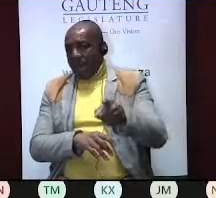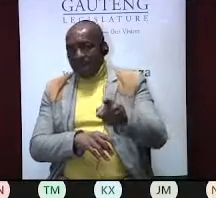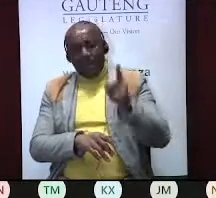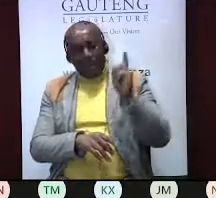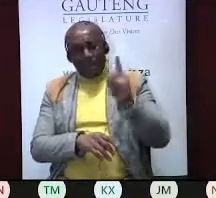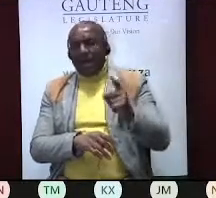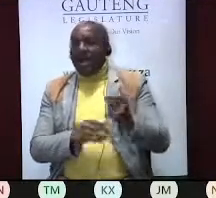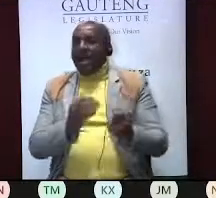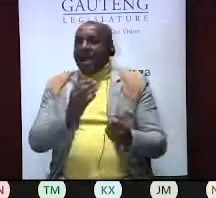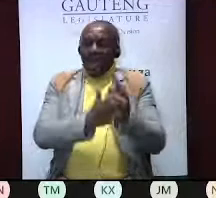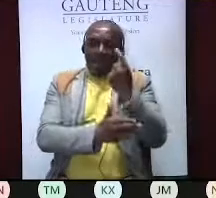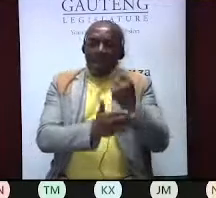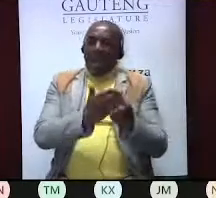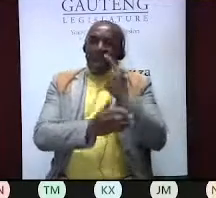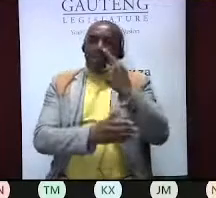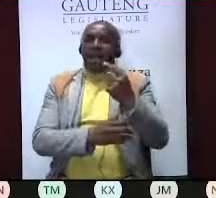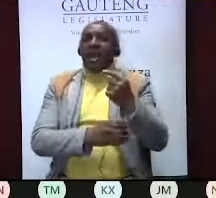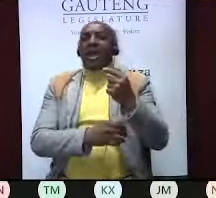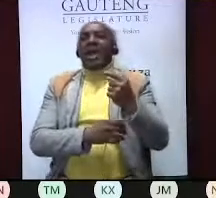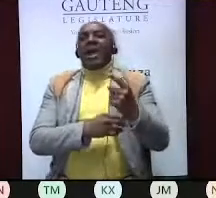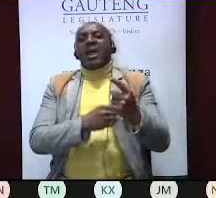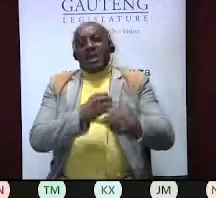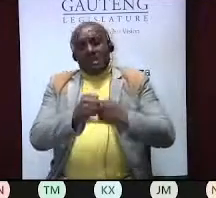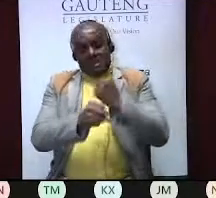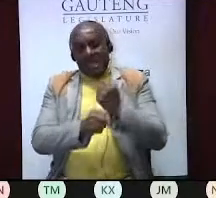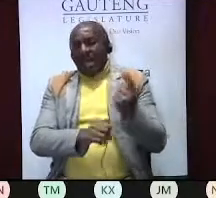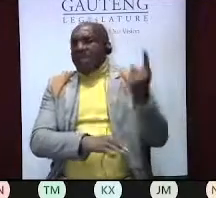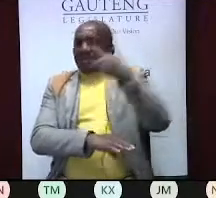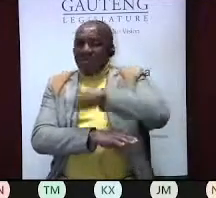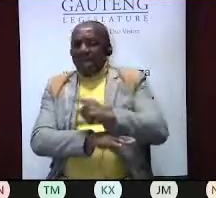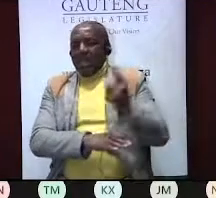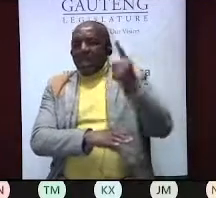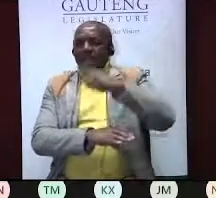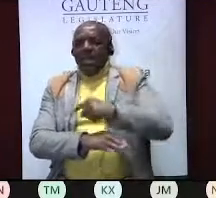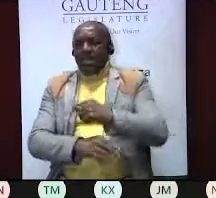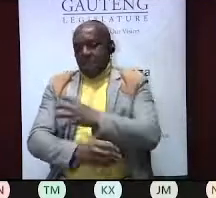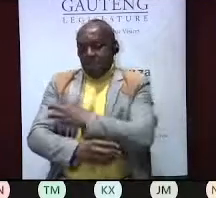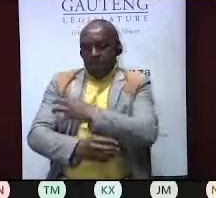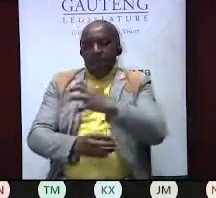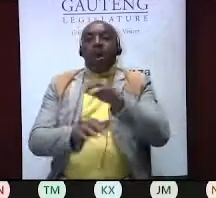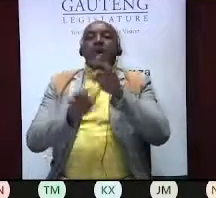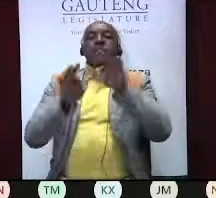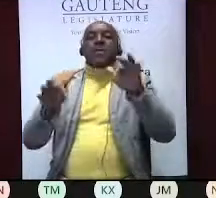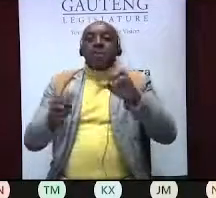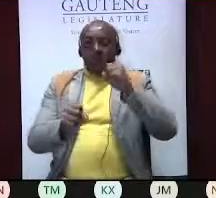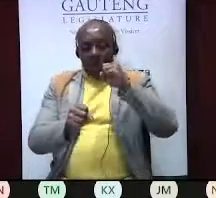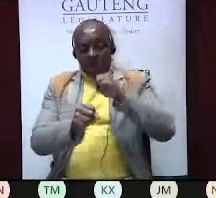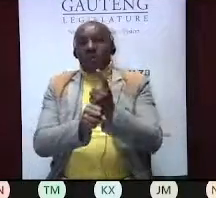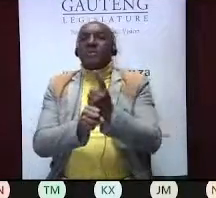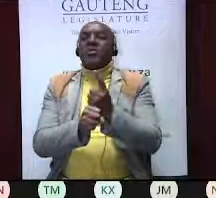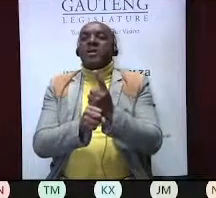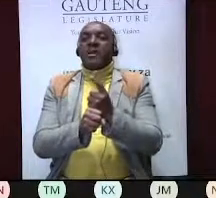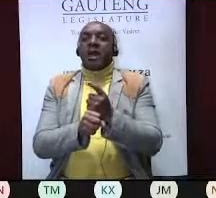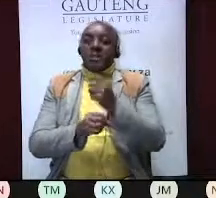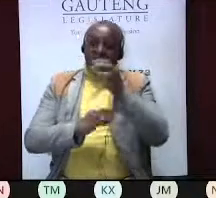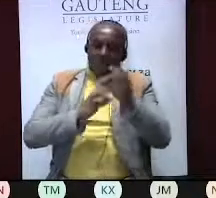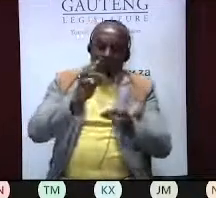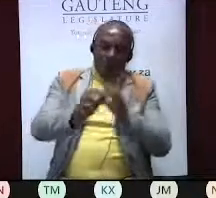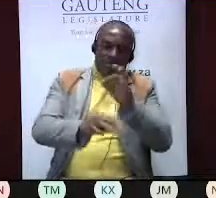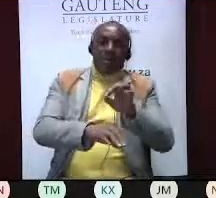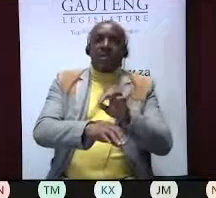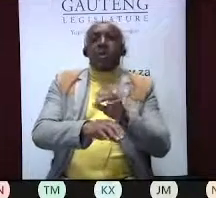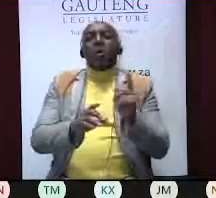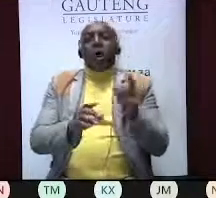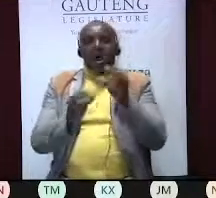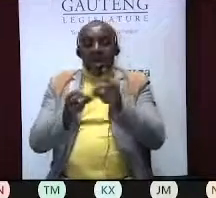empowering and changing the lives of people of Gauteng by inculcating and infusing the values in their daily